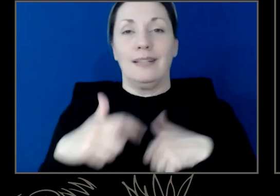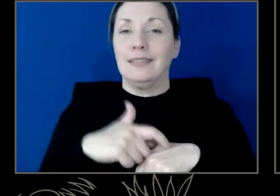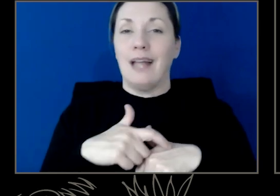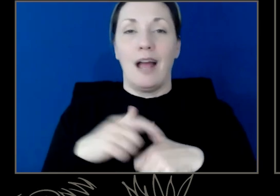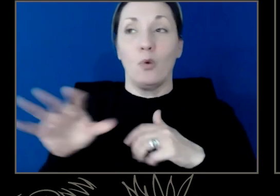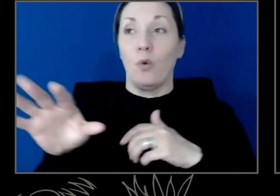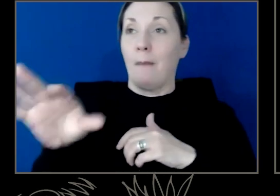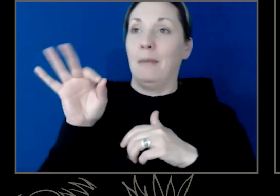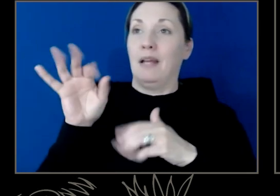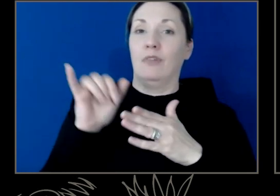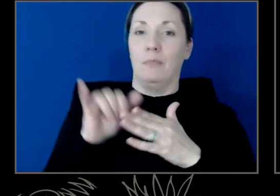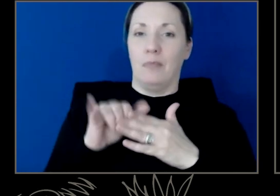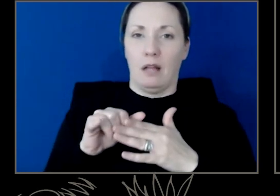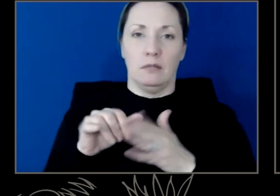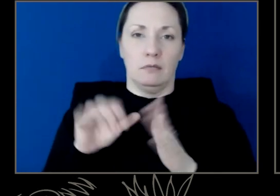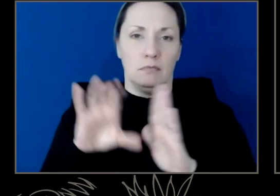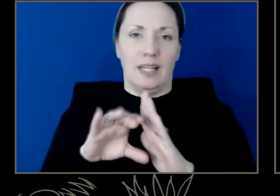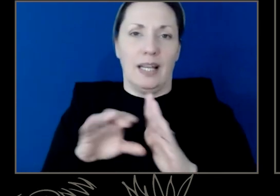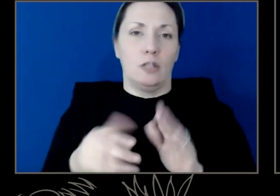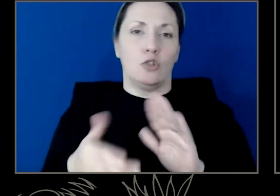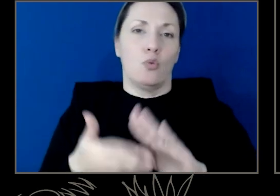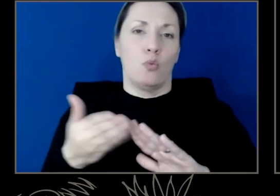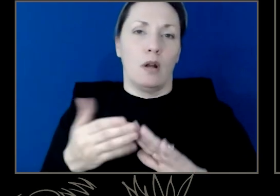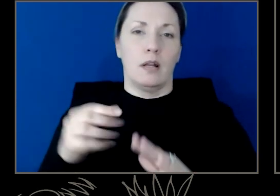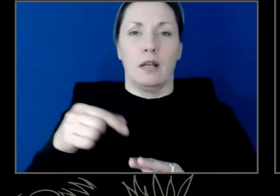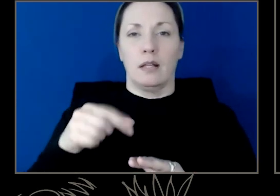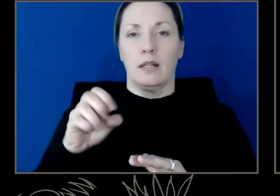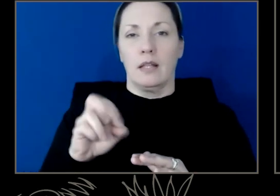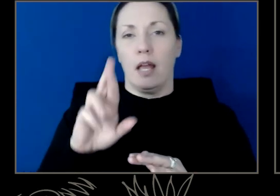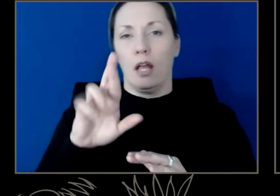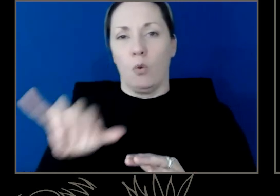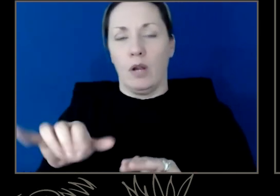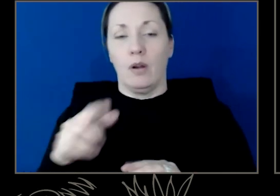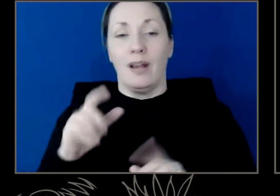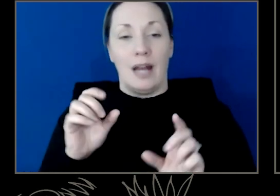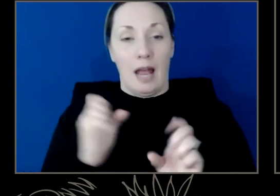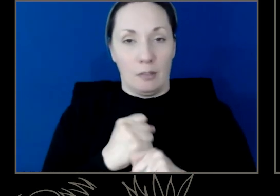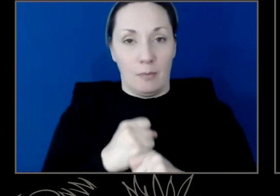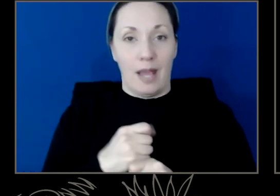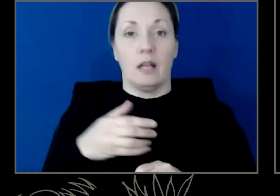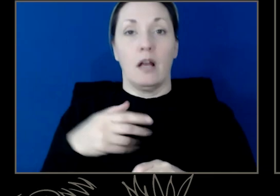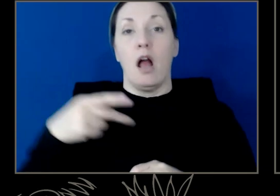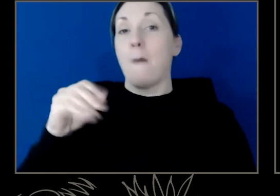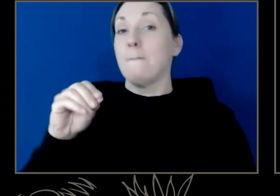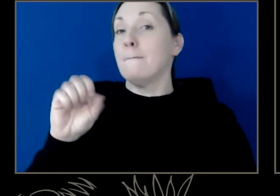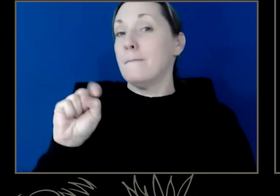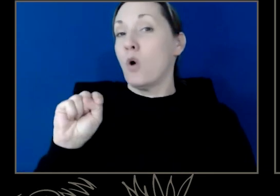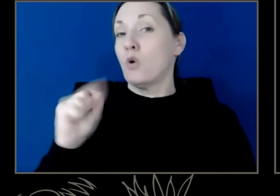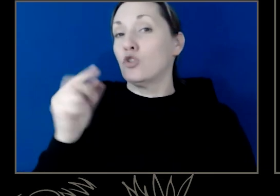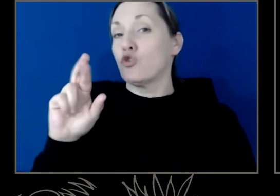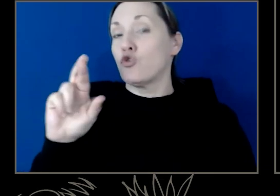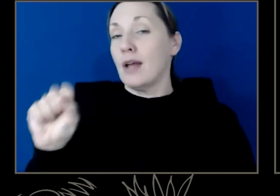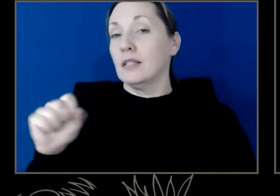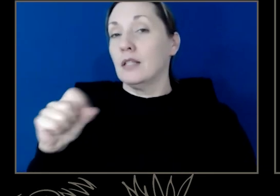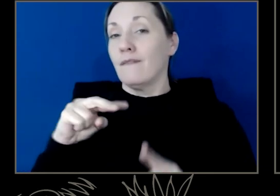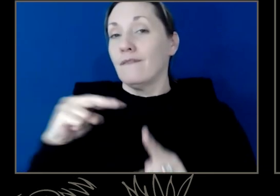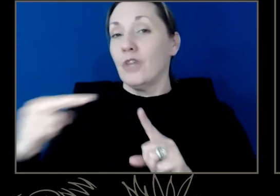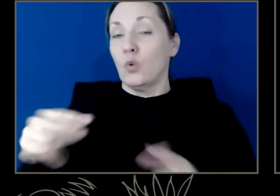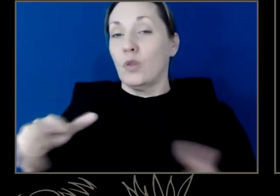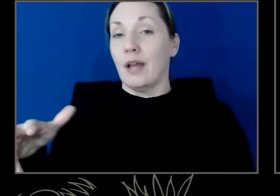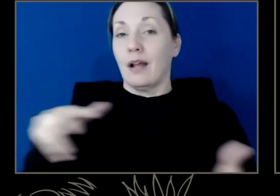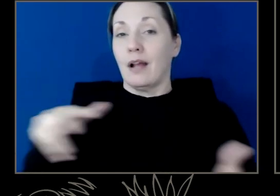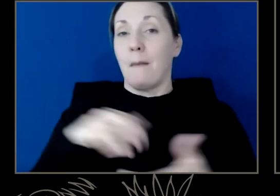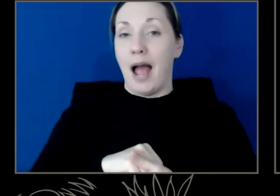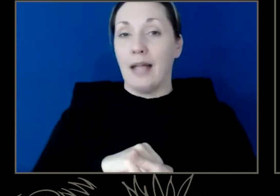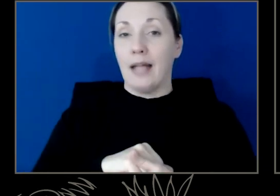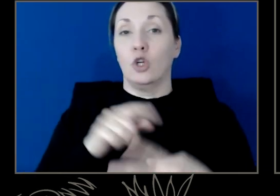that view, you're basically just running this query. And I had to create a Postgres view that combines two local